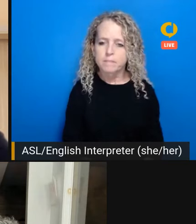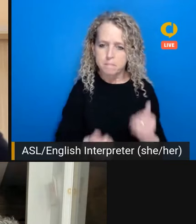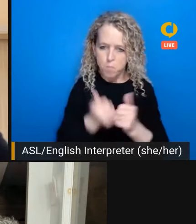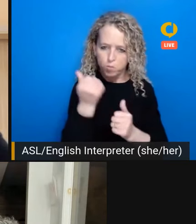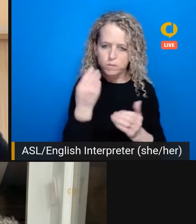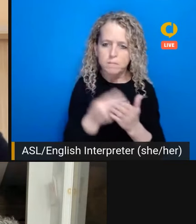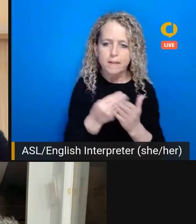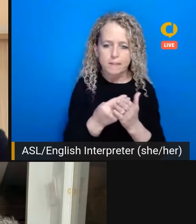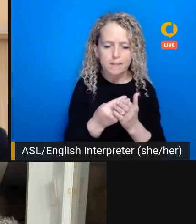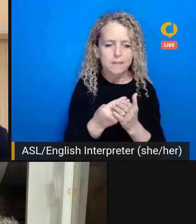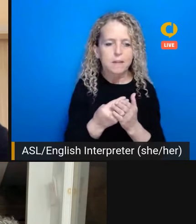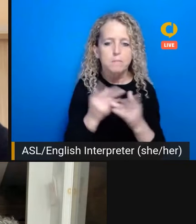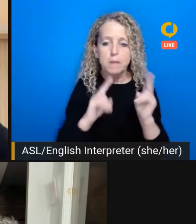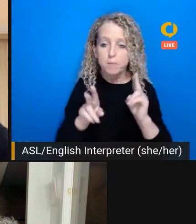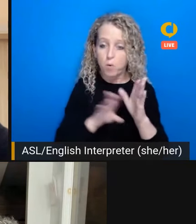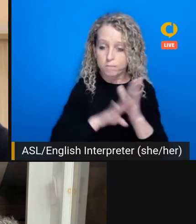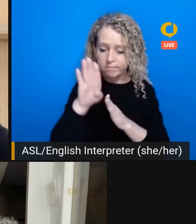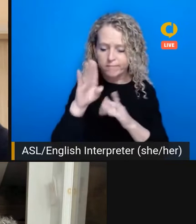with.